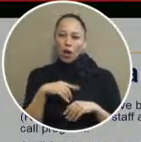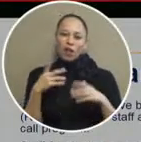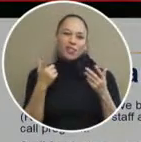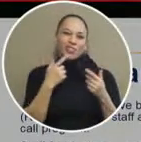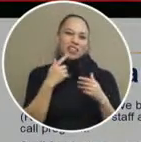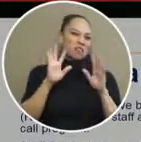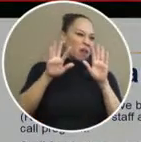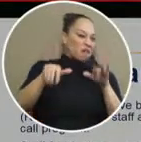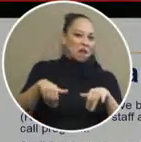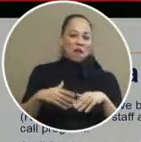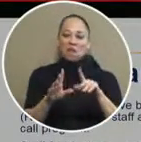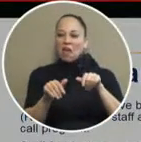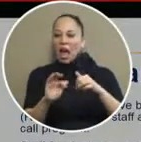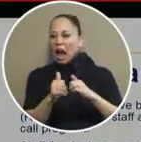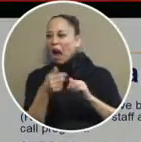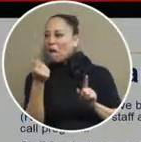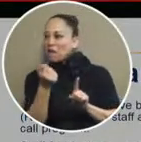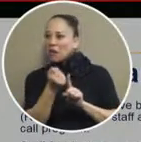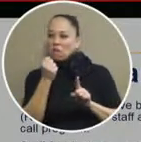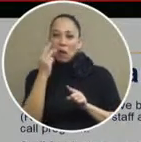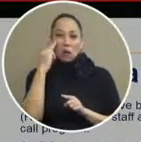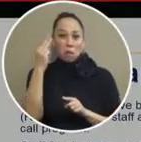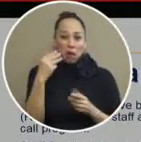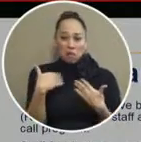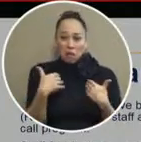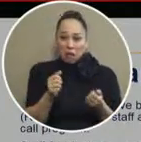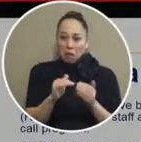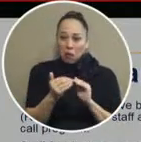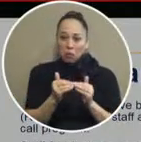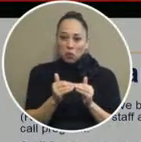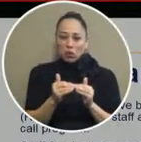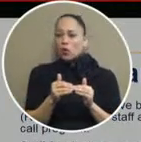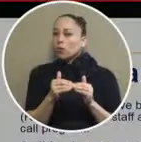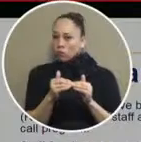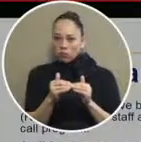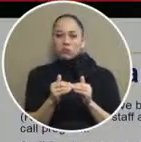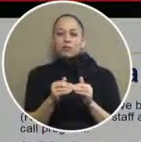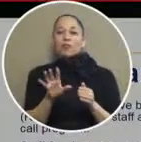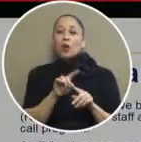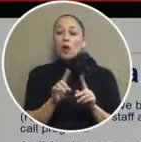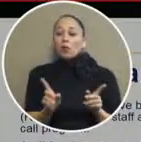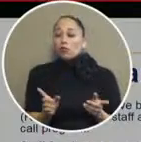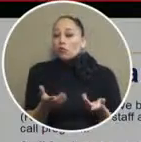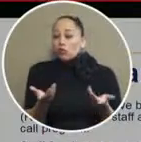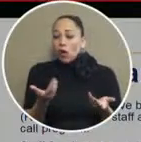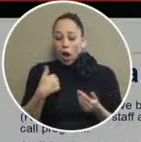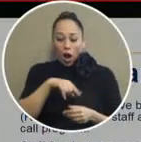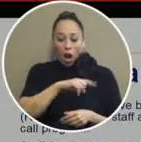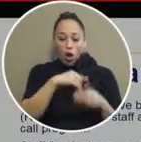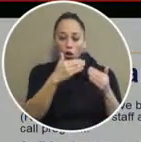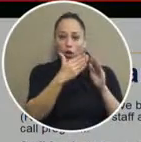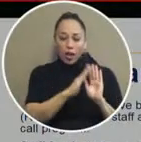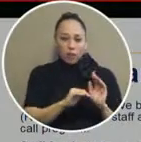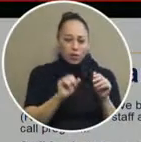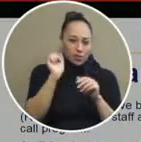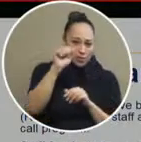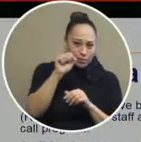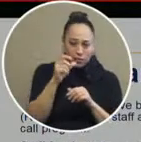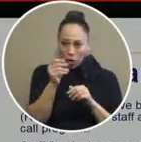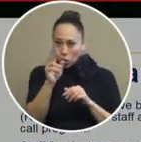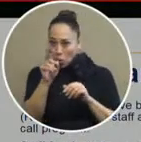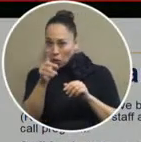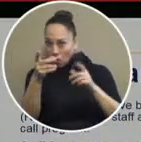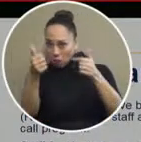granted what kind of an impact that can have on the mental health of our community. And so by our neighbors, checking on